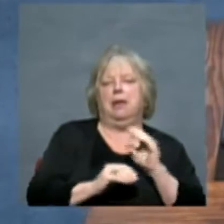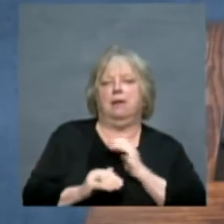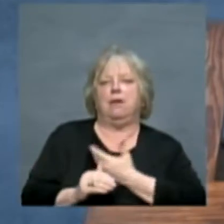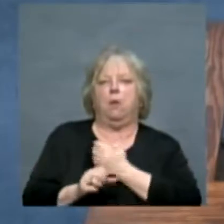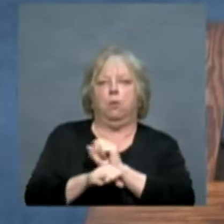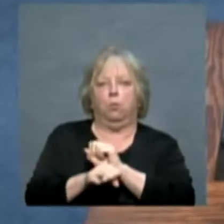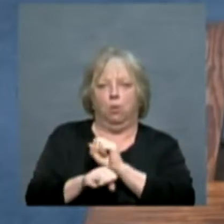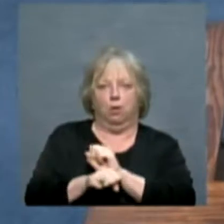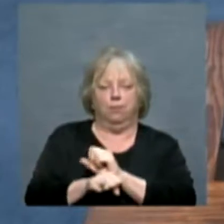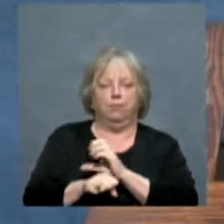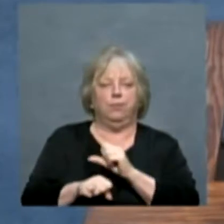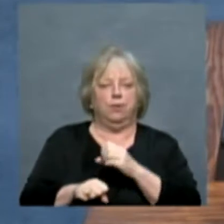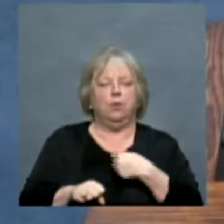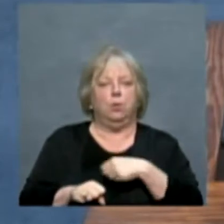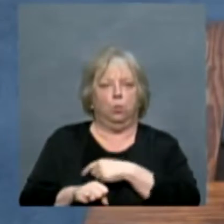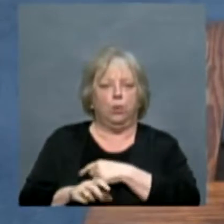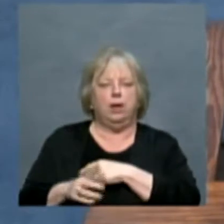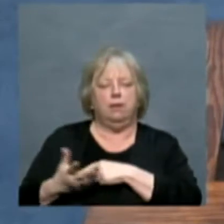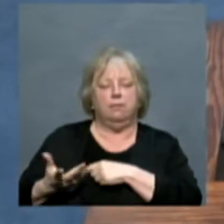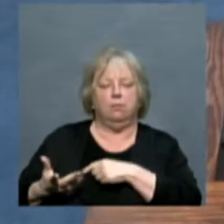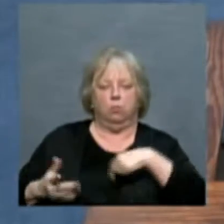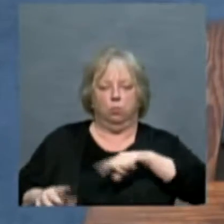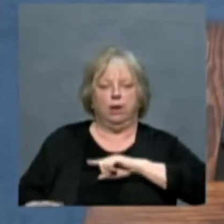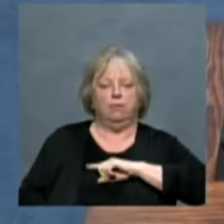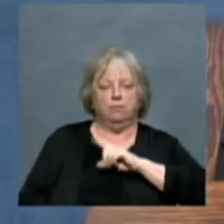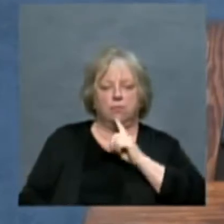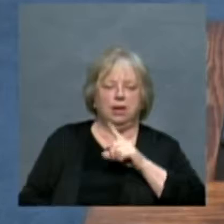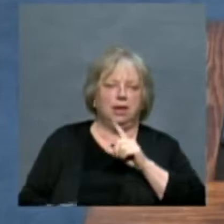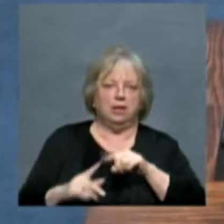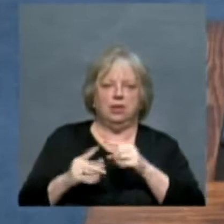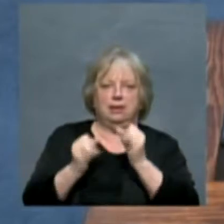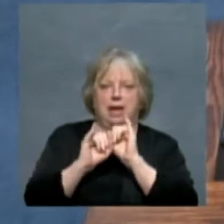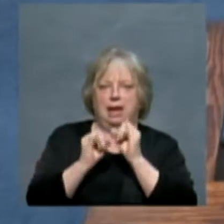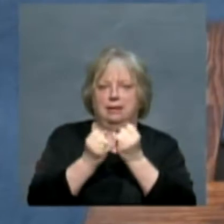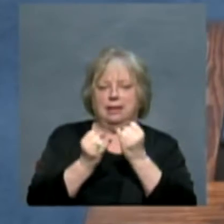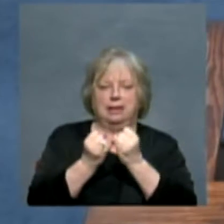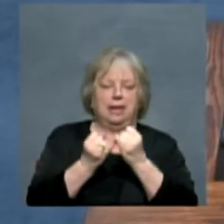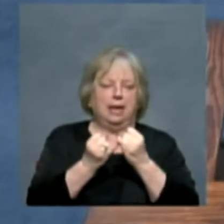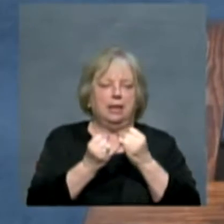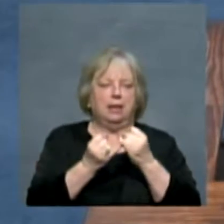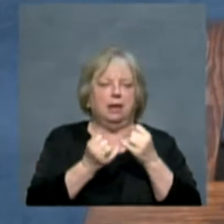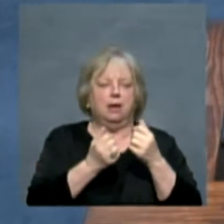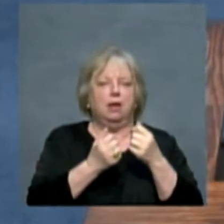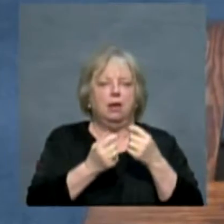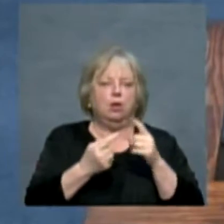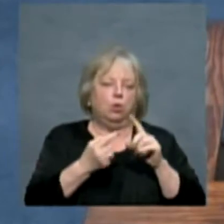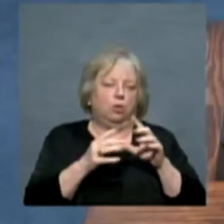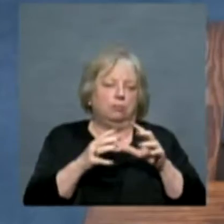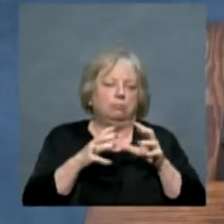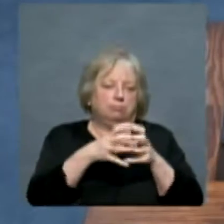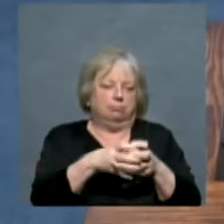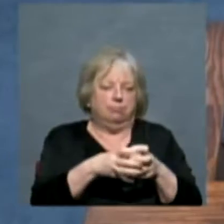so we have really just isolated it to the western portion of the site.